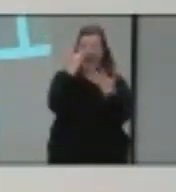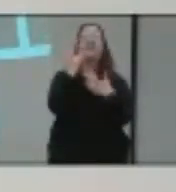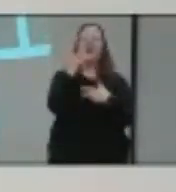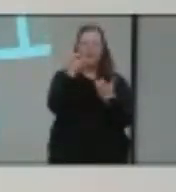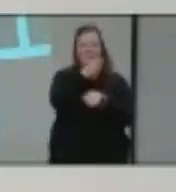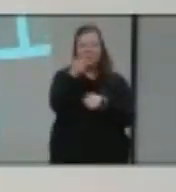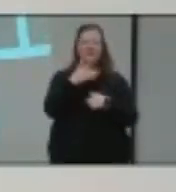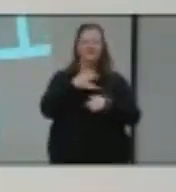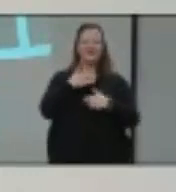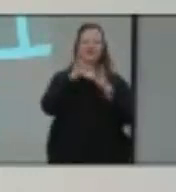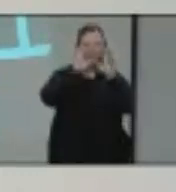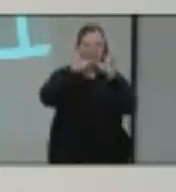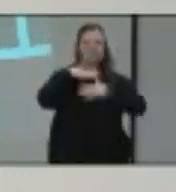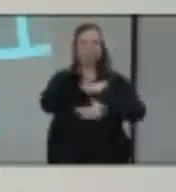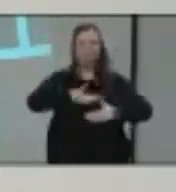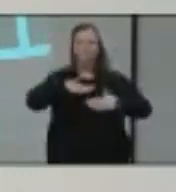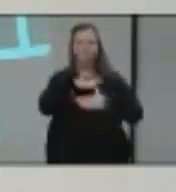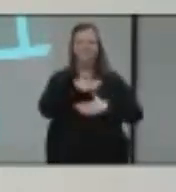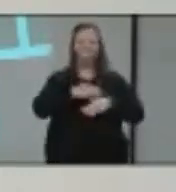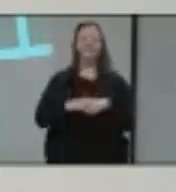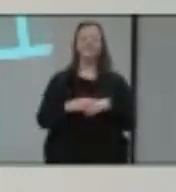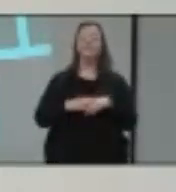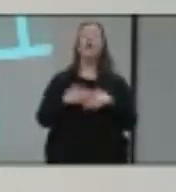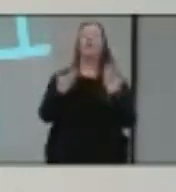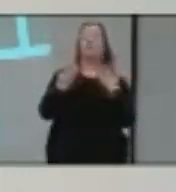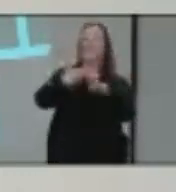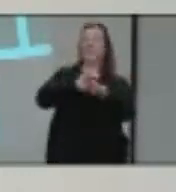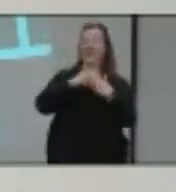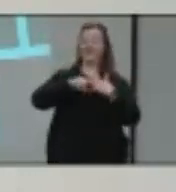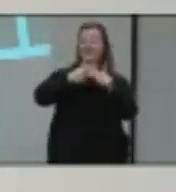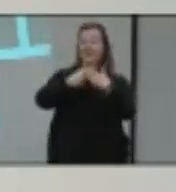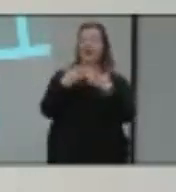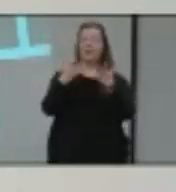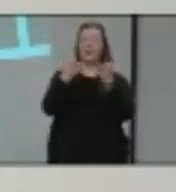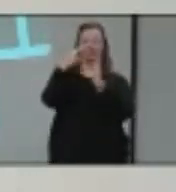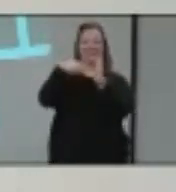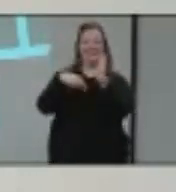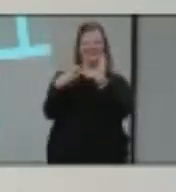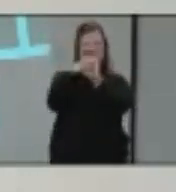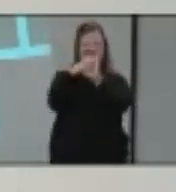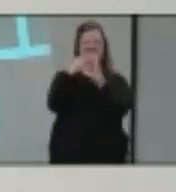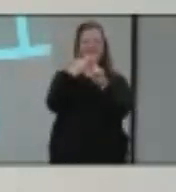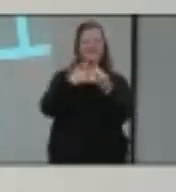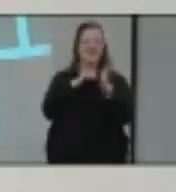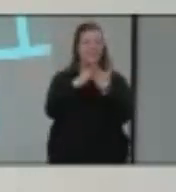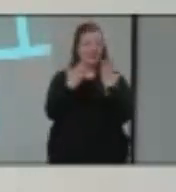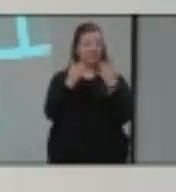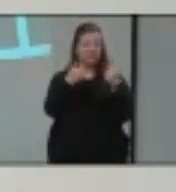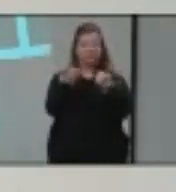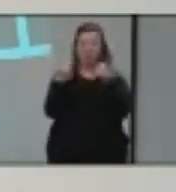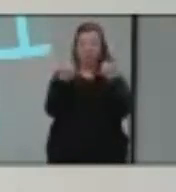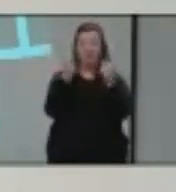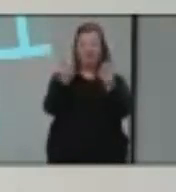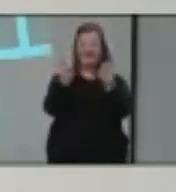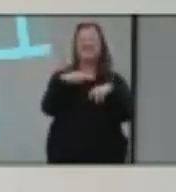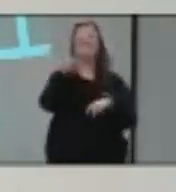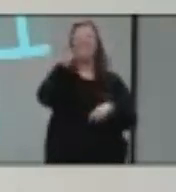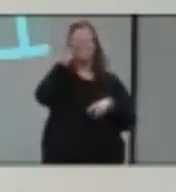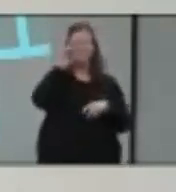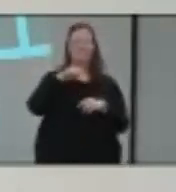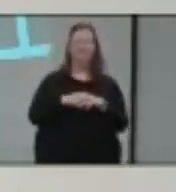engaged. So before we get into it though, I want to read you all a passage from my book. Is that okay? All right,